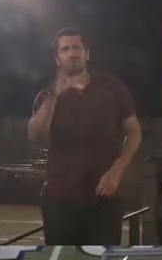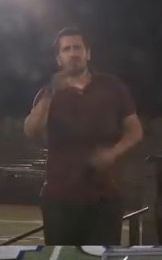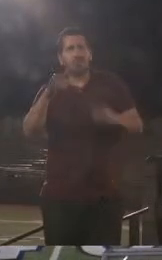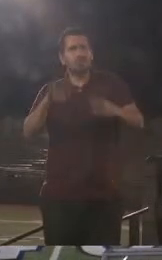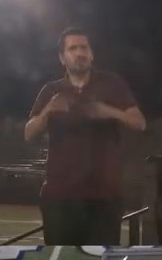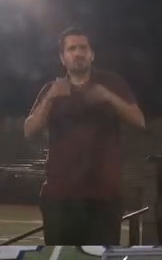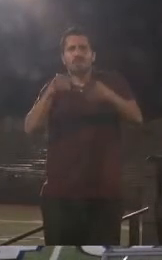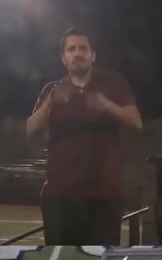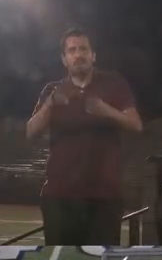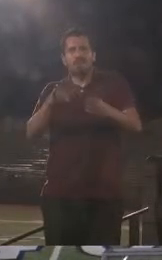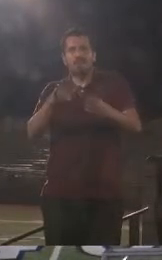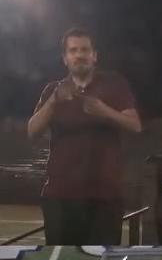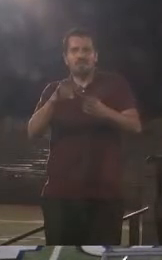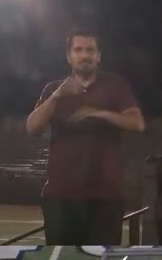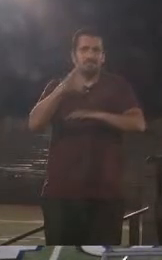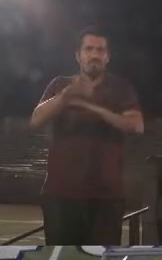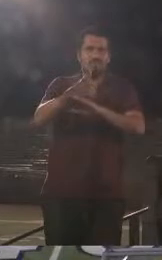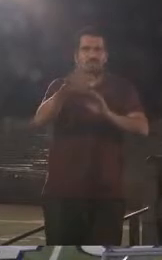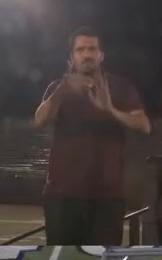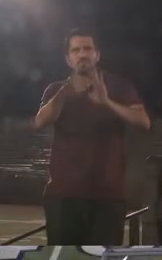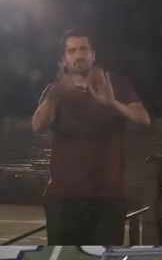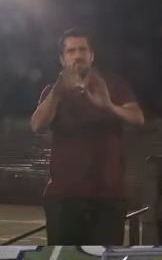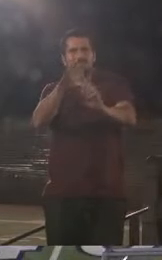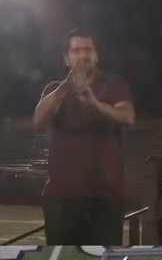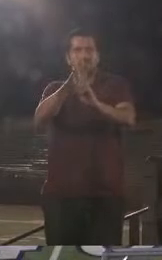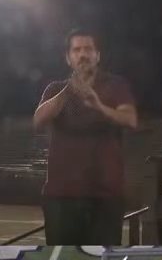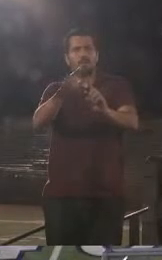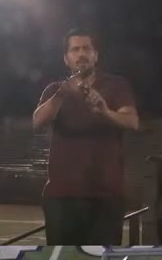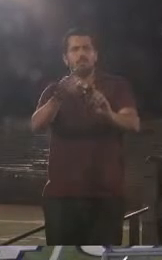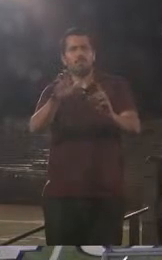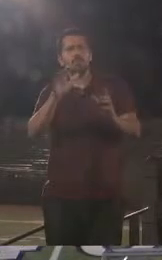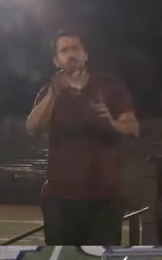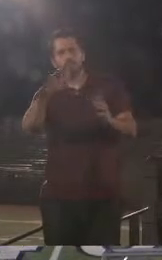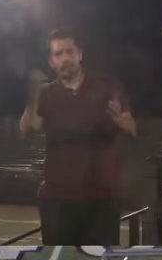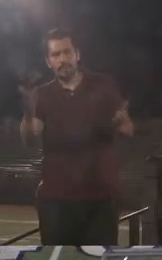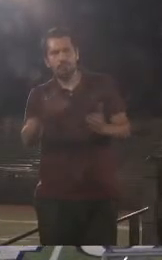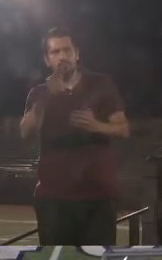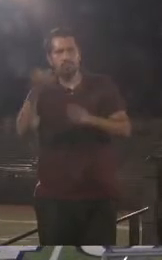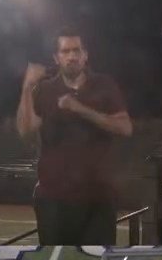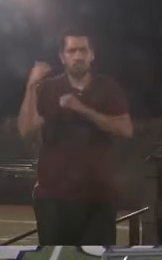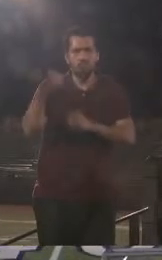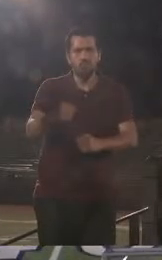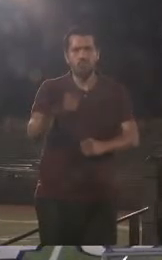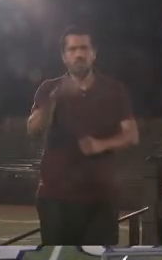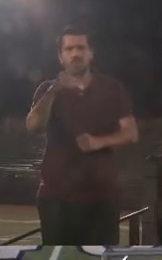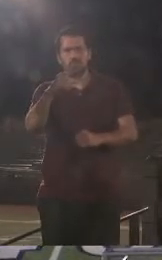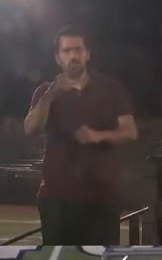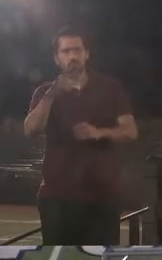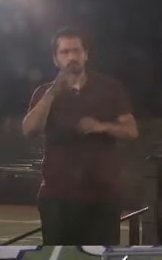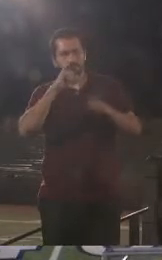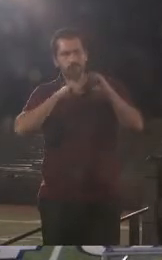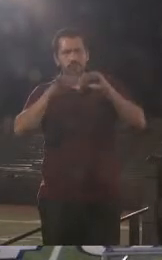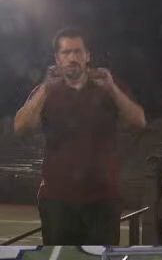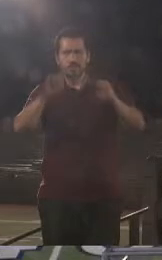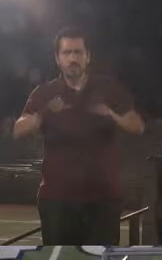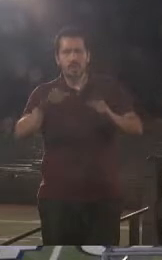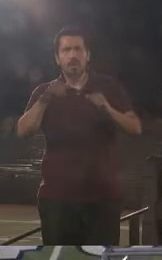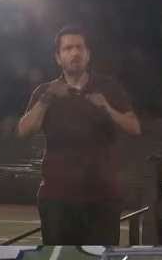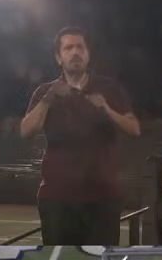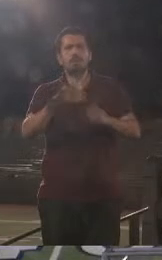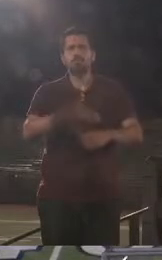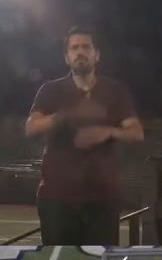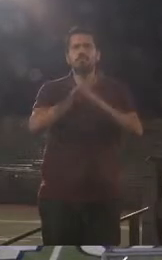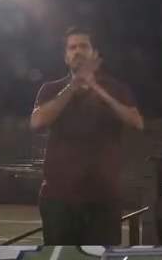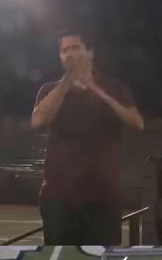don't define you. You guys, you're here. You're strong, you're resilient, and you're capable of overcoming